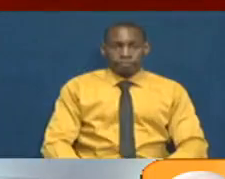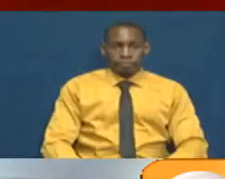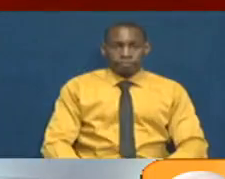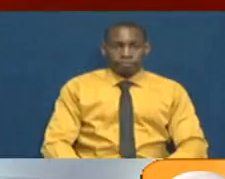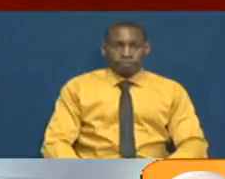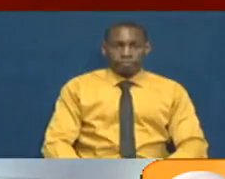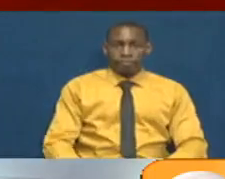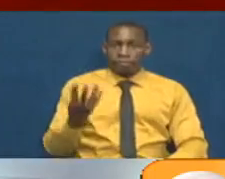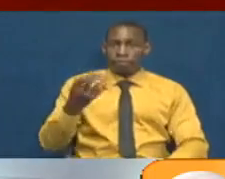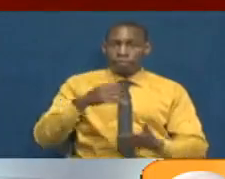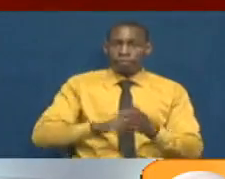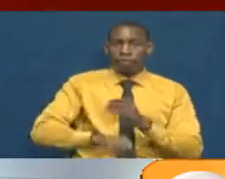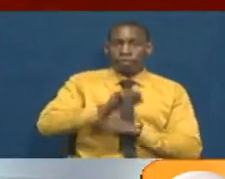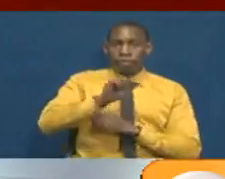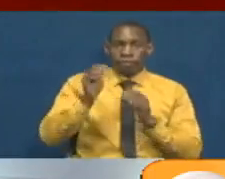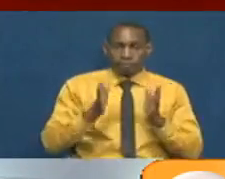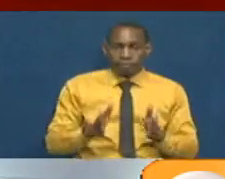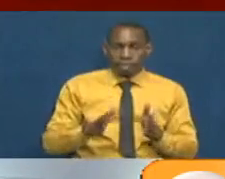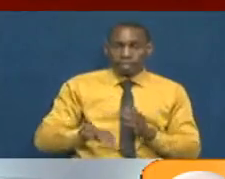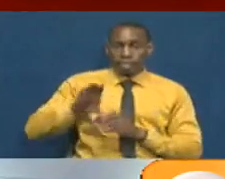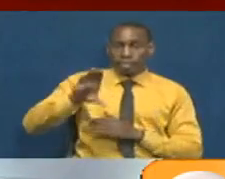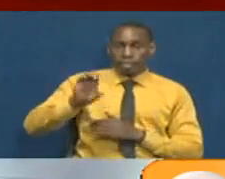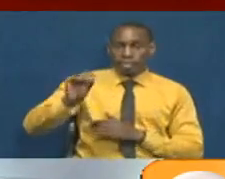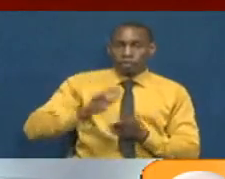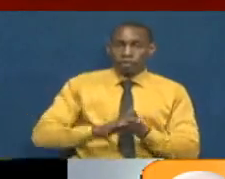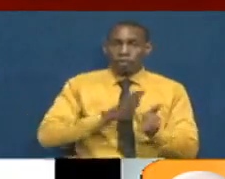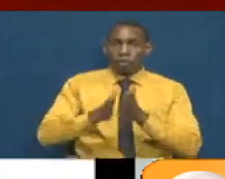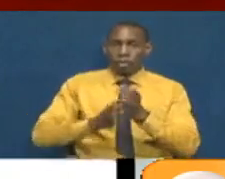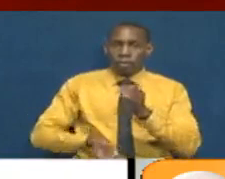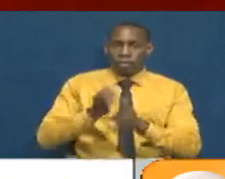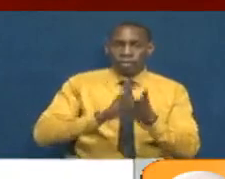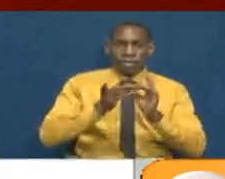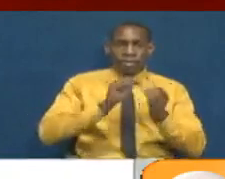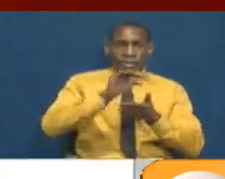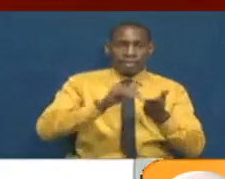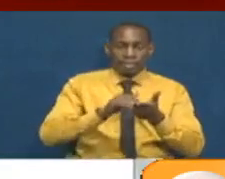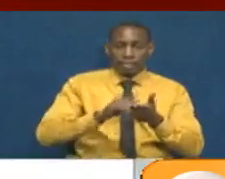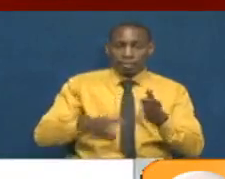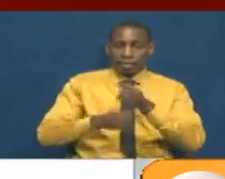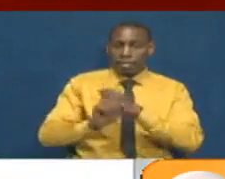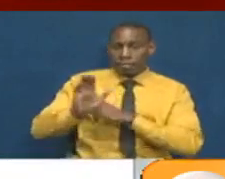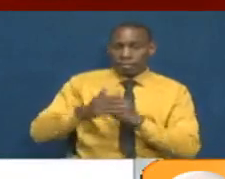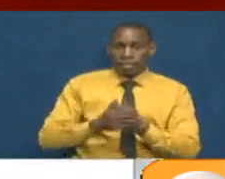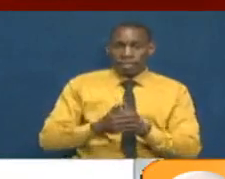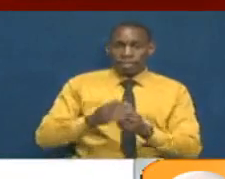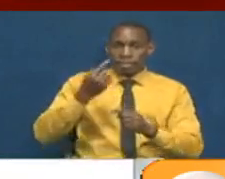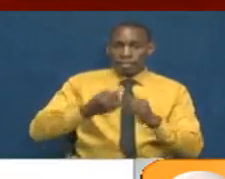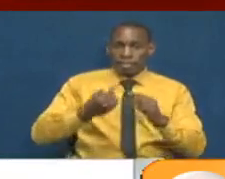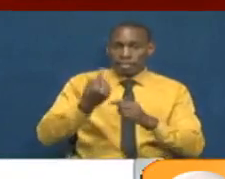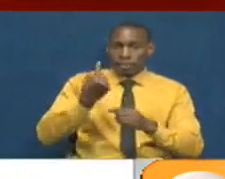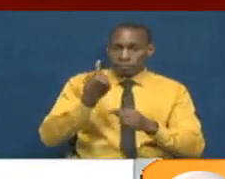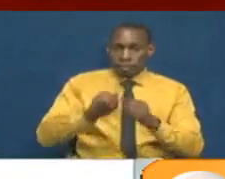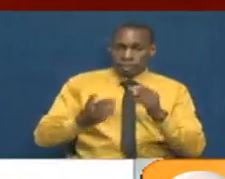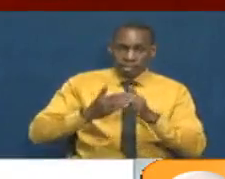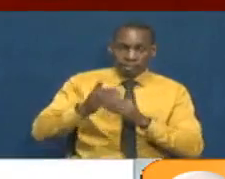Now, 4 out of every 5 Kenyan CEOs plan to establish data hubs in their organizations within the next